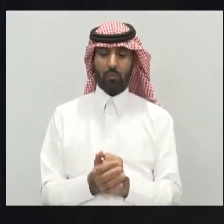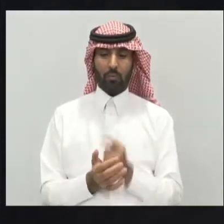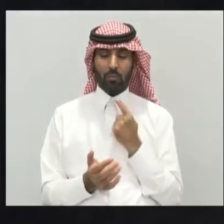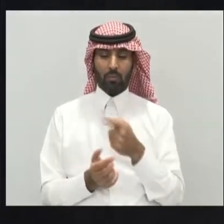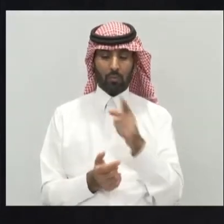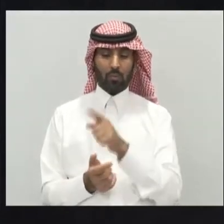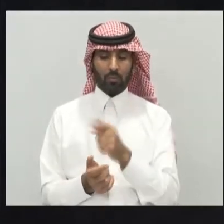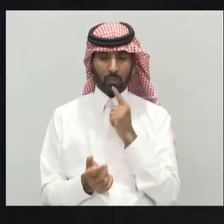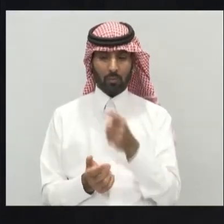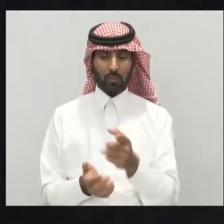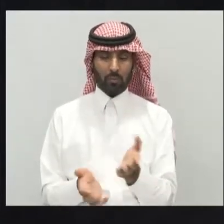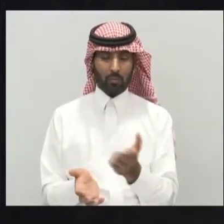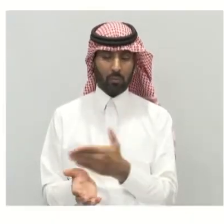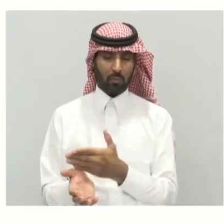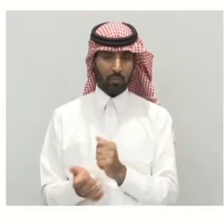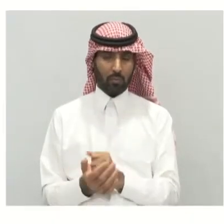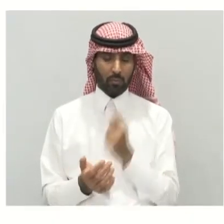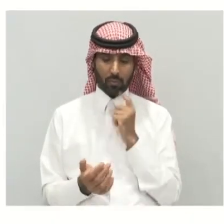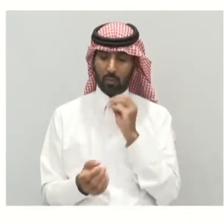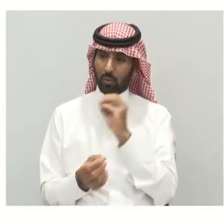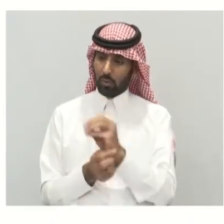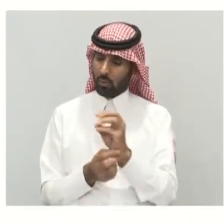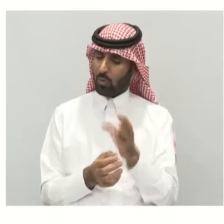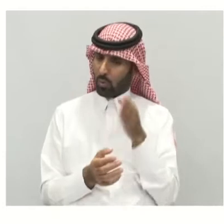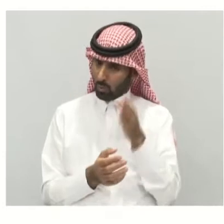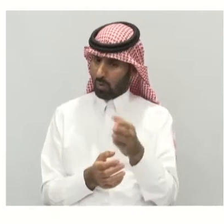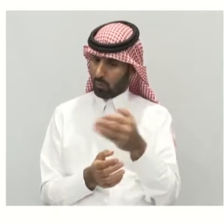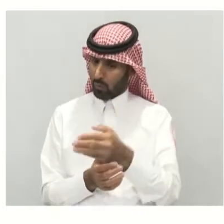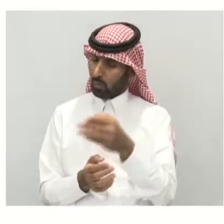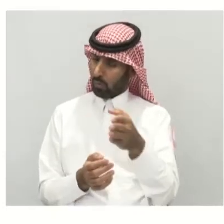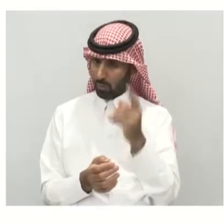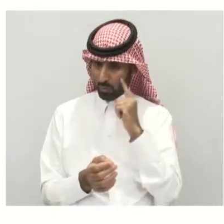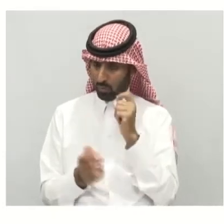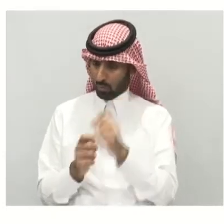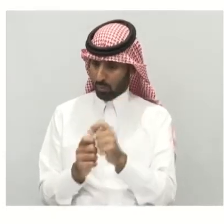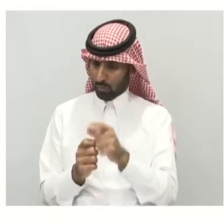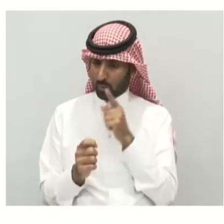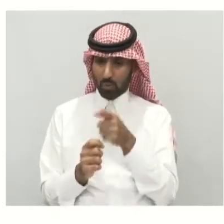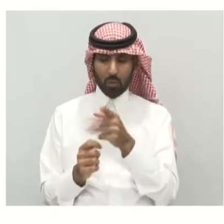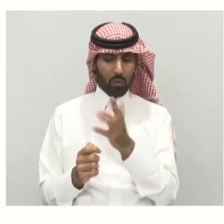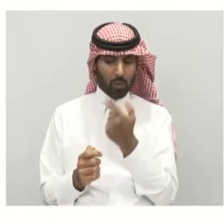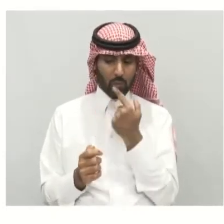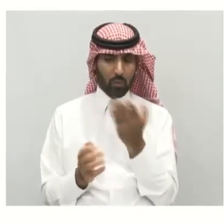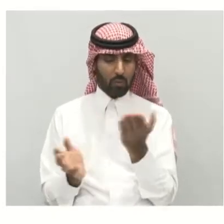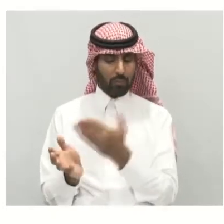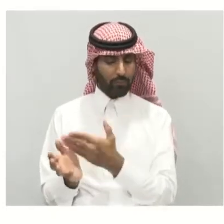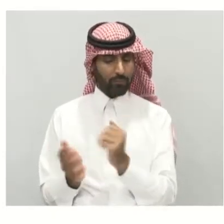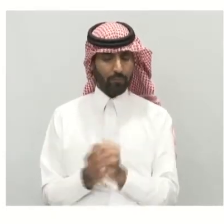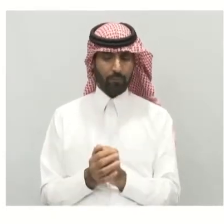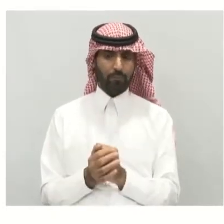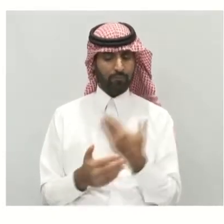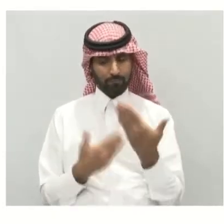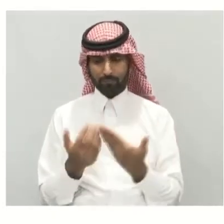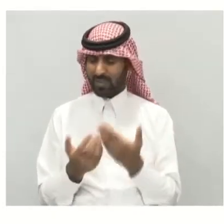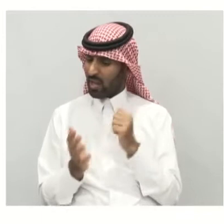ask them for something. To give directions, sometimes we write to give directions. We tell them turn right, turn left. And in